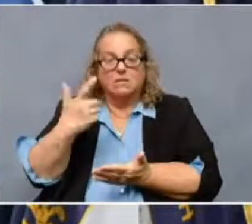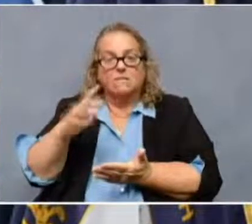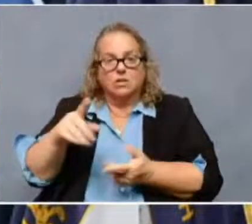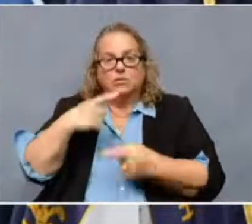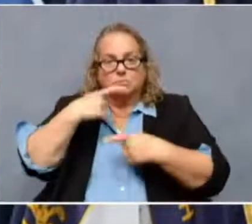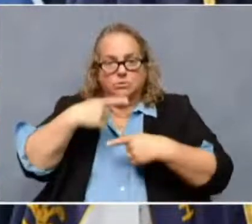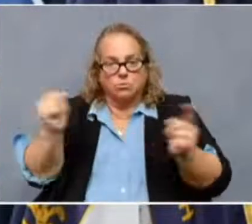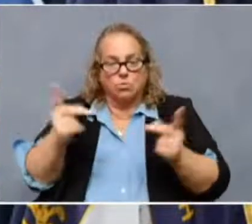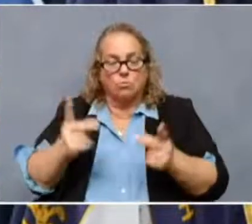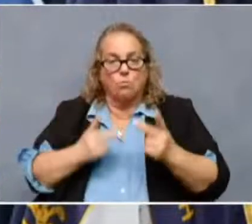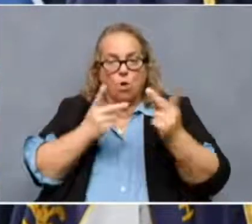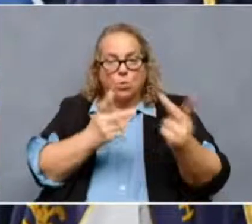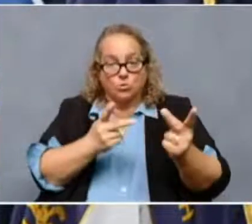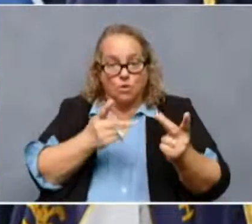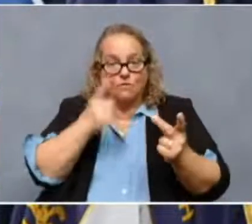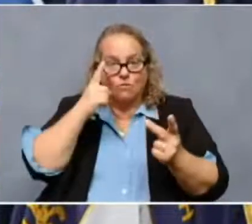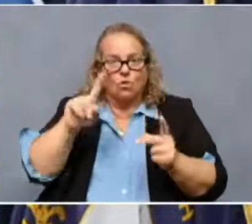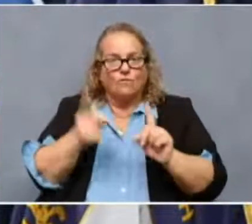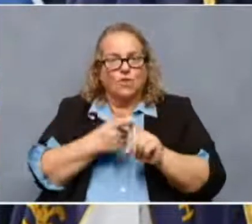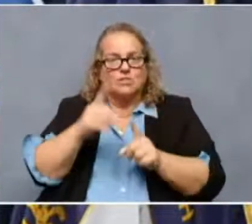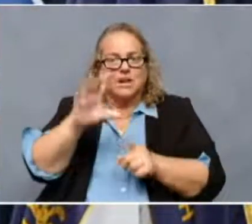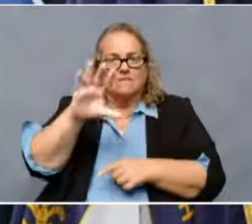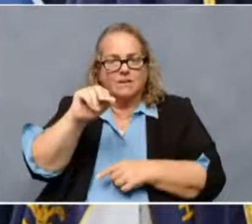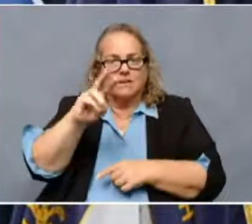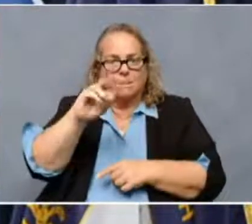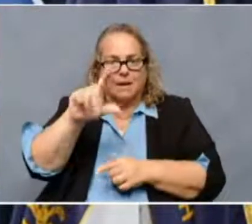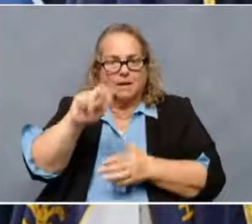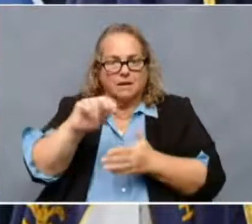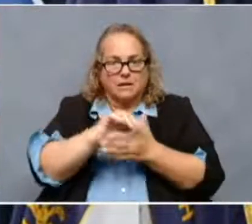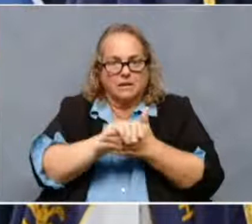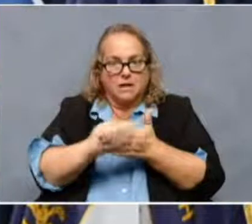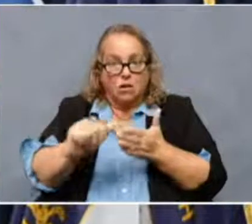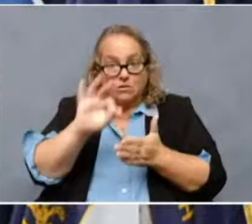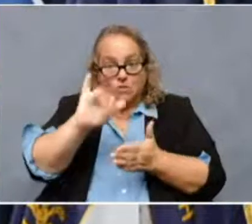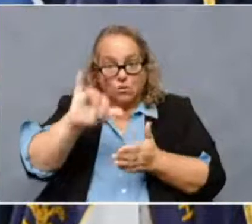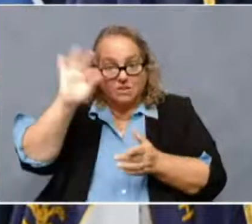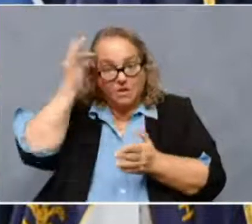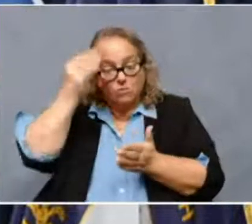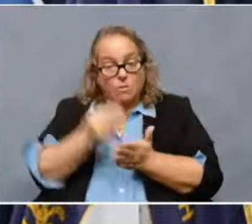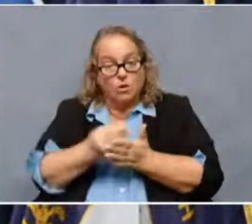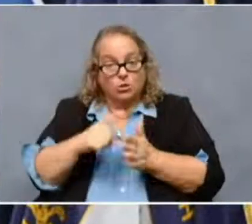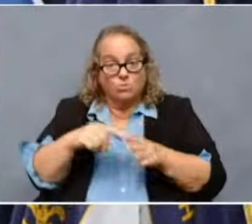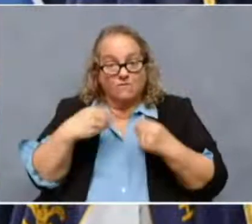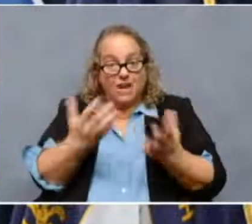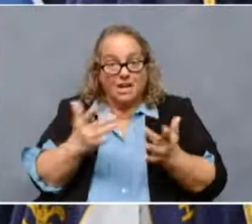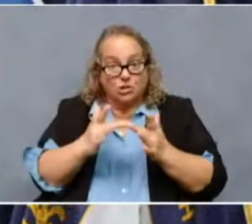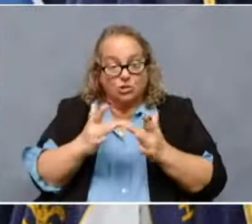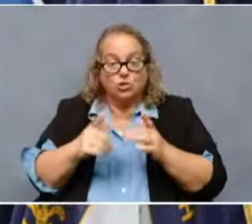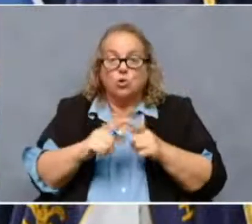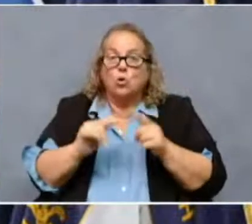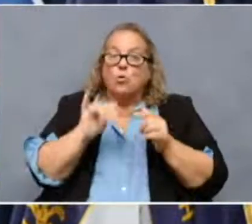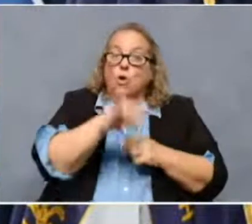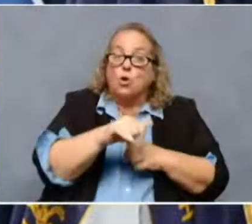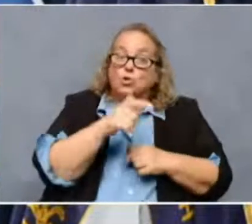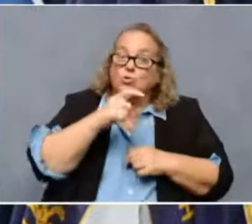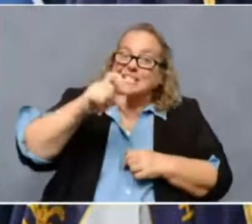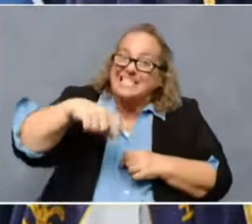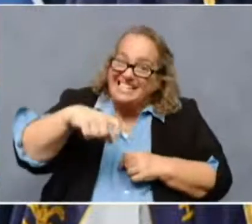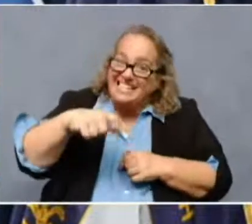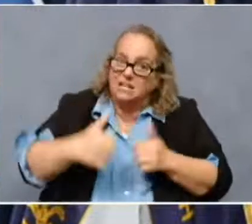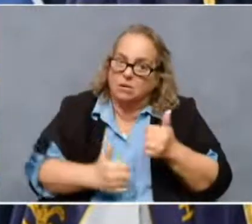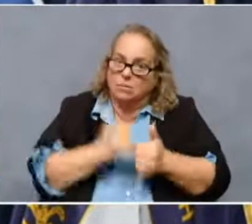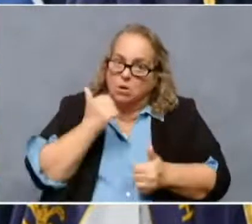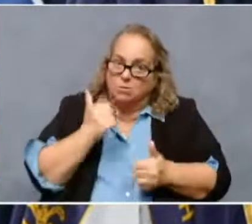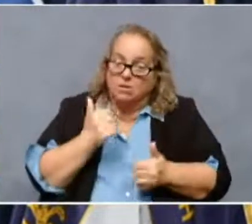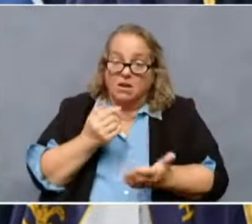$50 million of those federal dollars committed to providing internet access to those who need it most. The funding is targeted